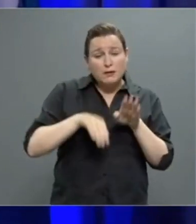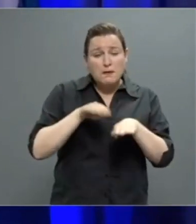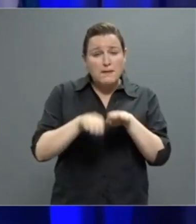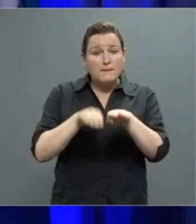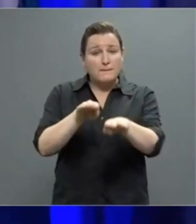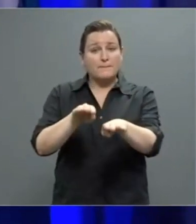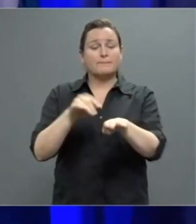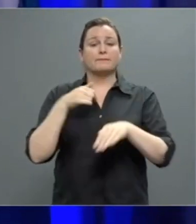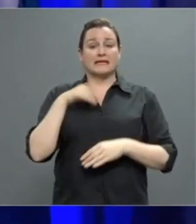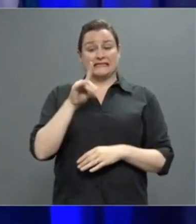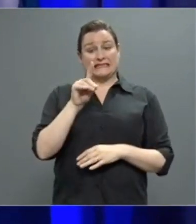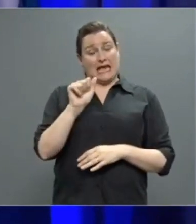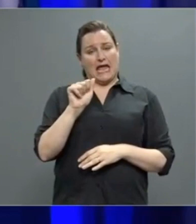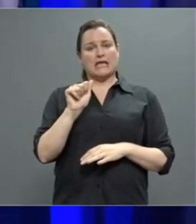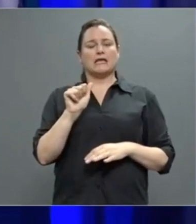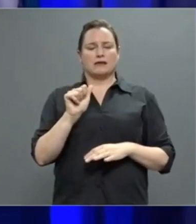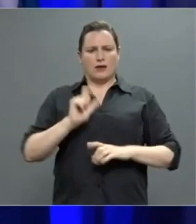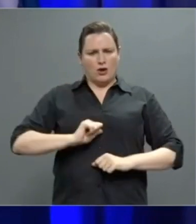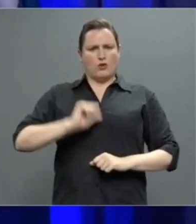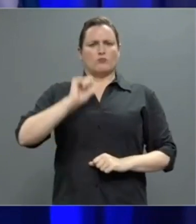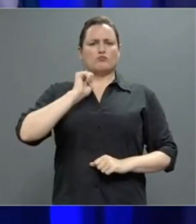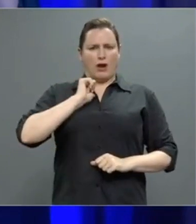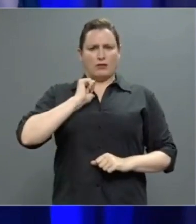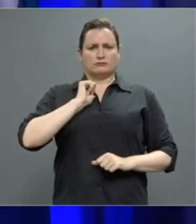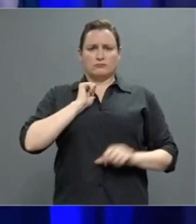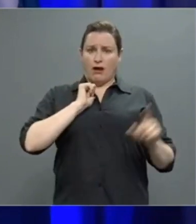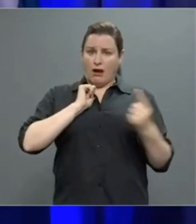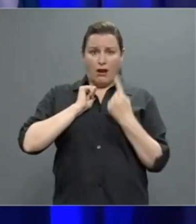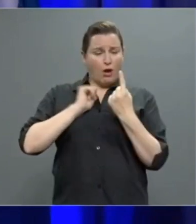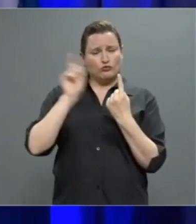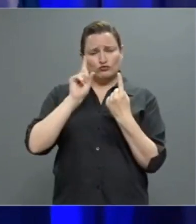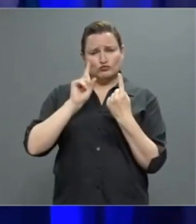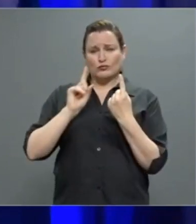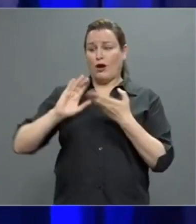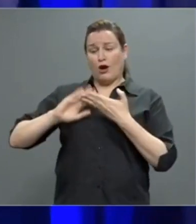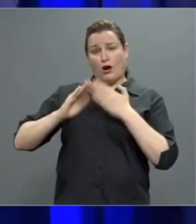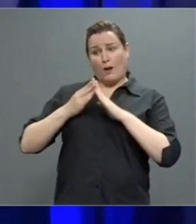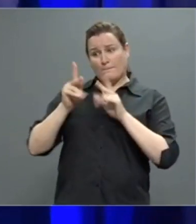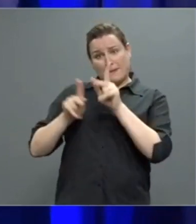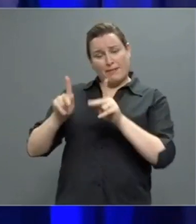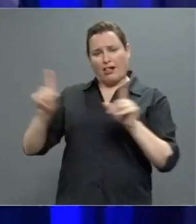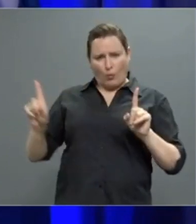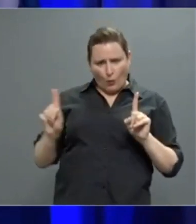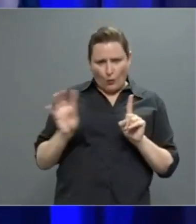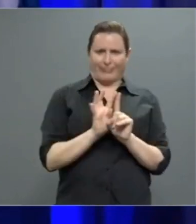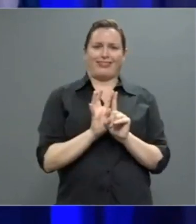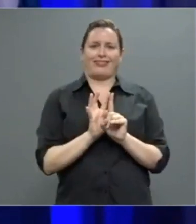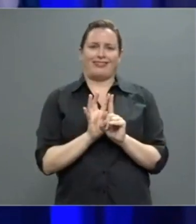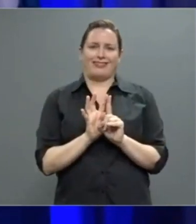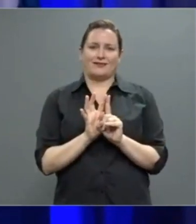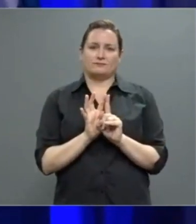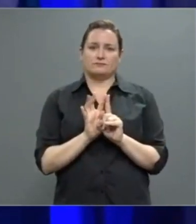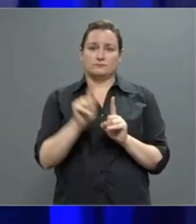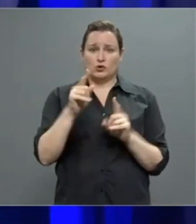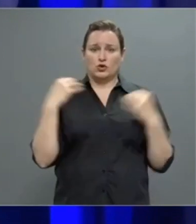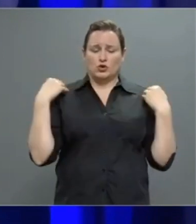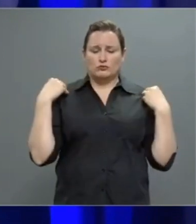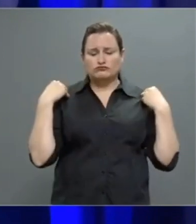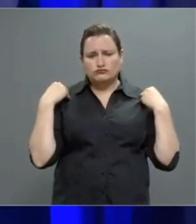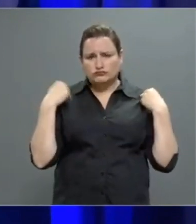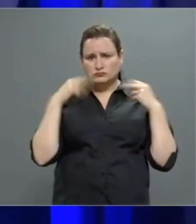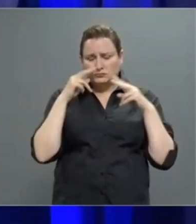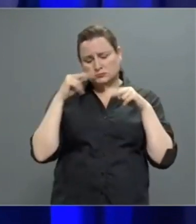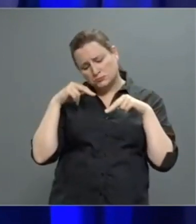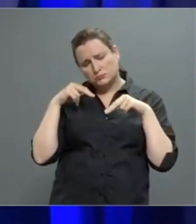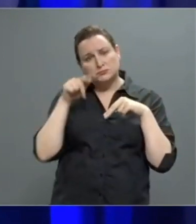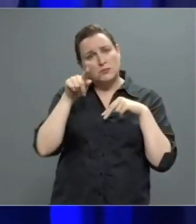by side with the people of this country. Not a day longer will you have to walk with your shoulders slumped, because